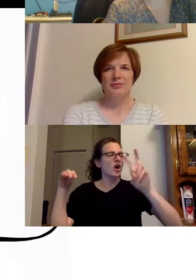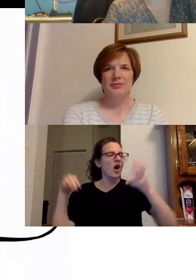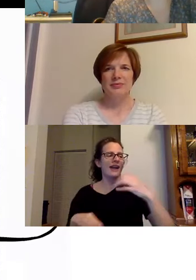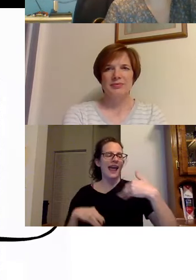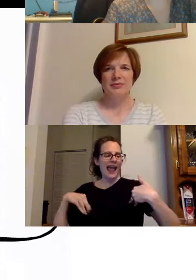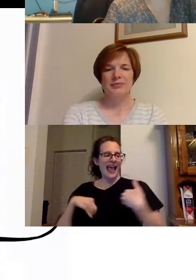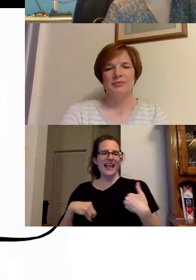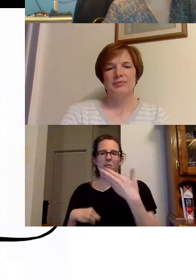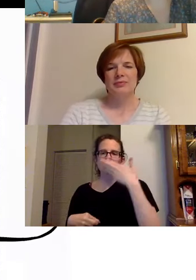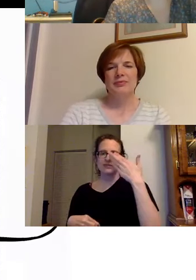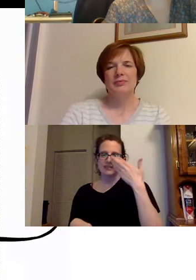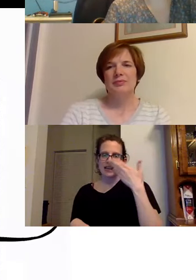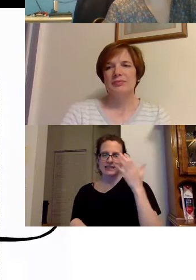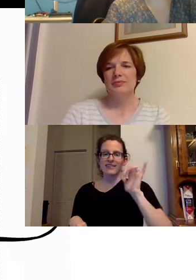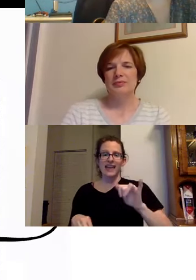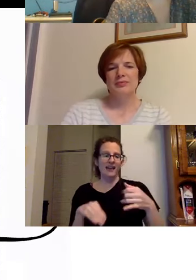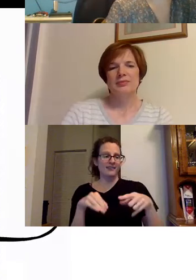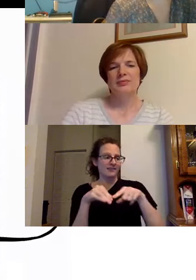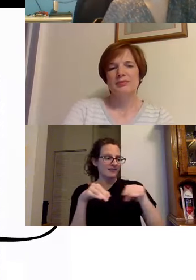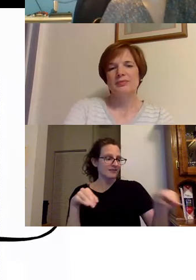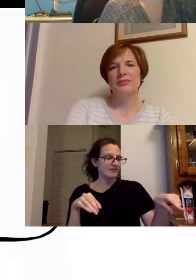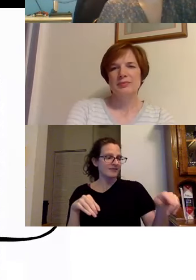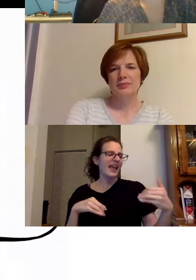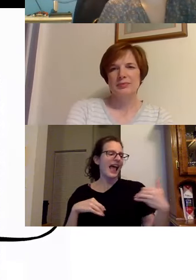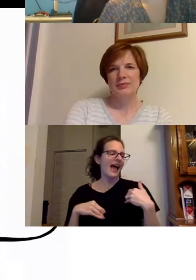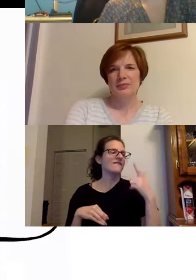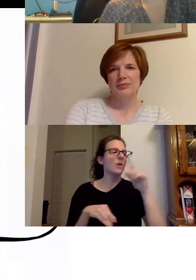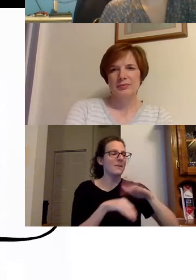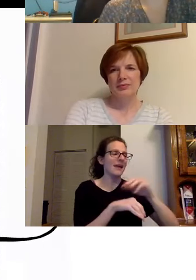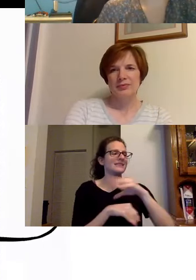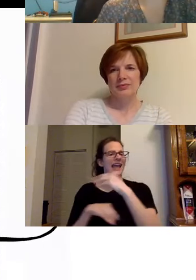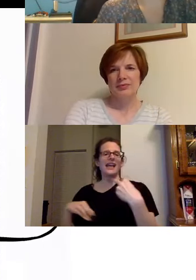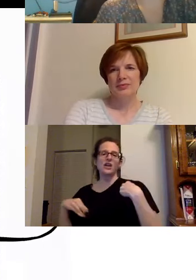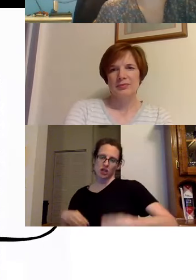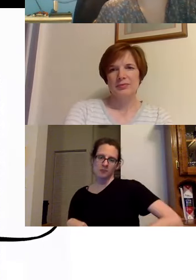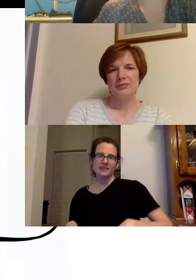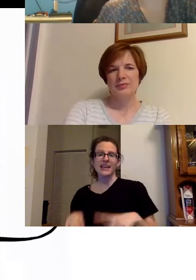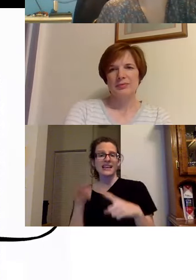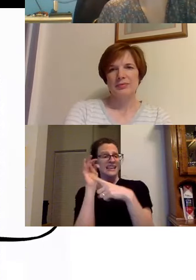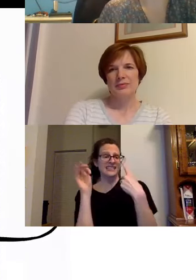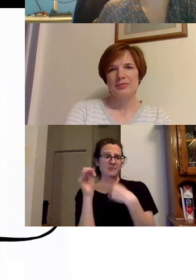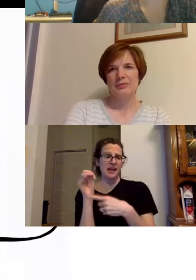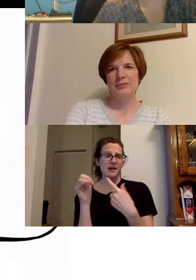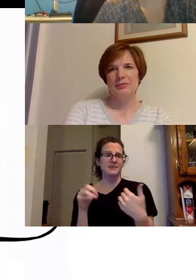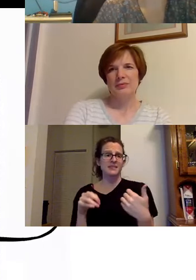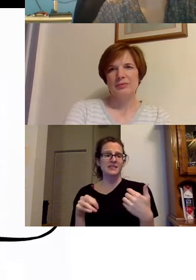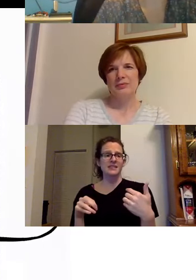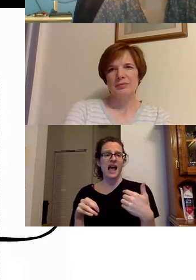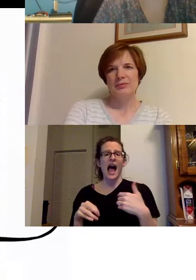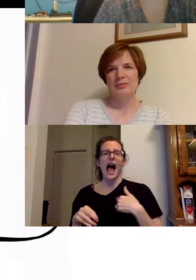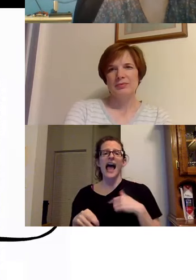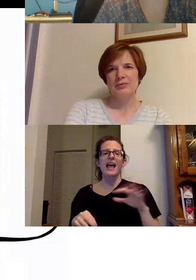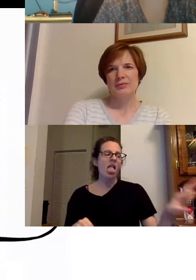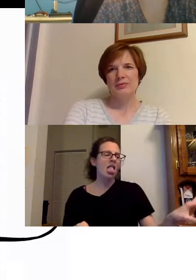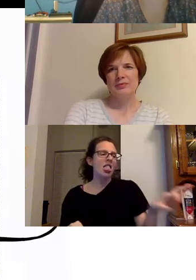This line is safe for both pets and humans. There have been a couple times that I have scanned for some of the pet oils, and